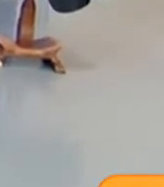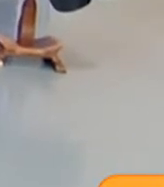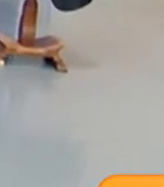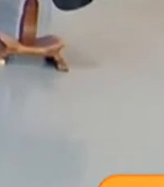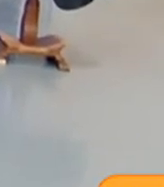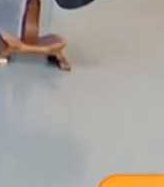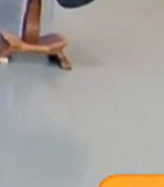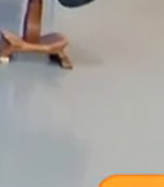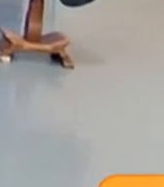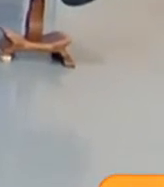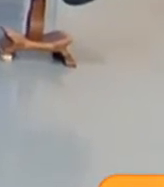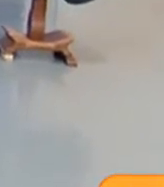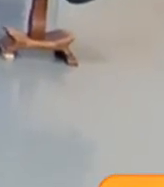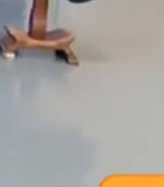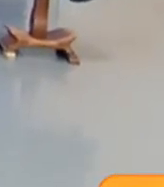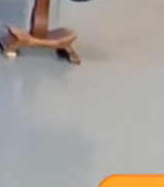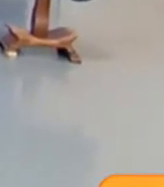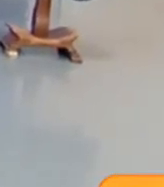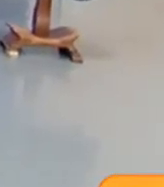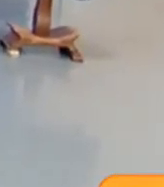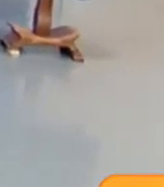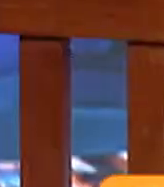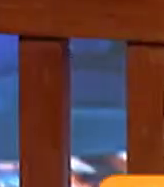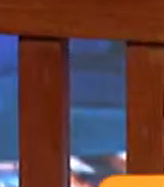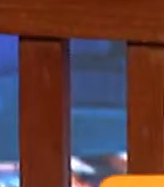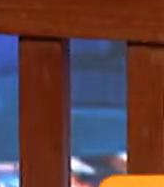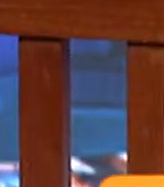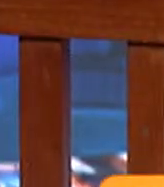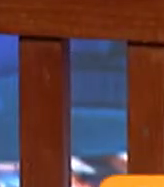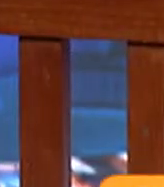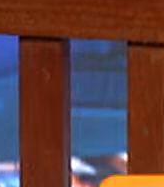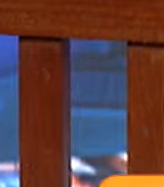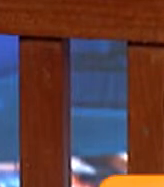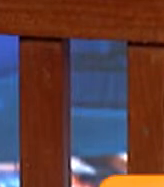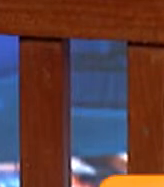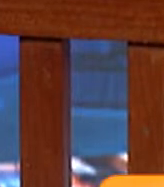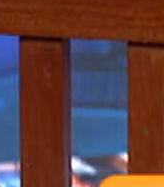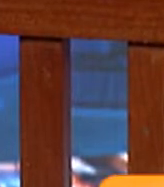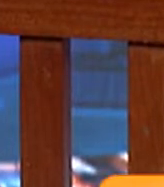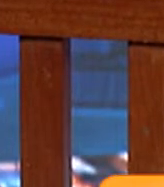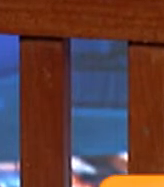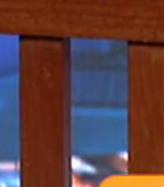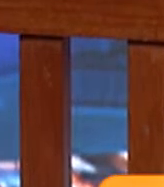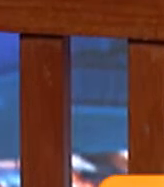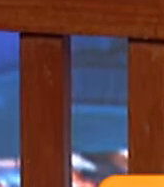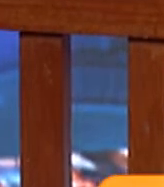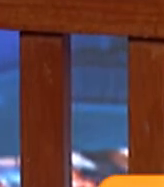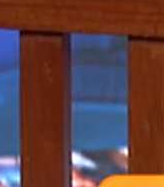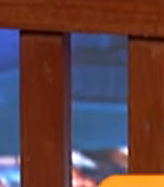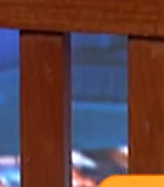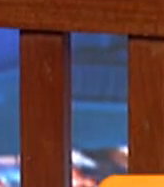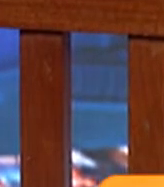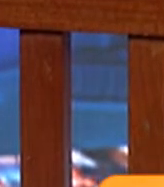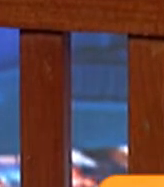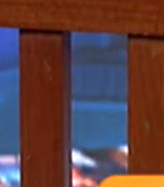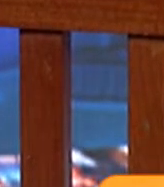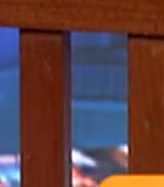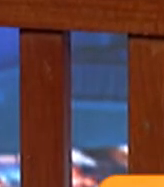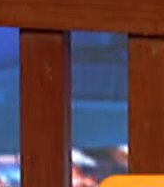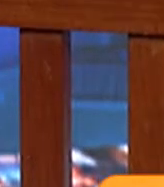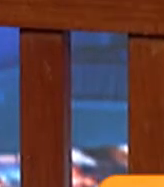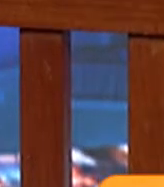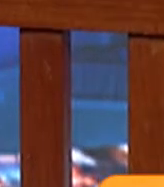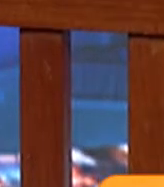gone to court to sue Koome and Kindiki to ensure that they obey the law and the constitution. So one of the things we can